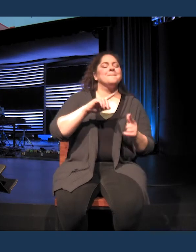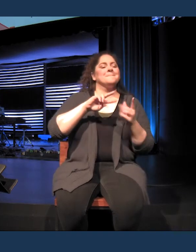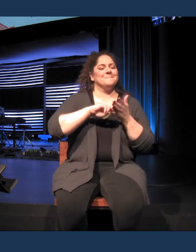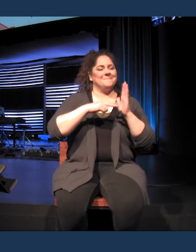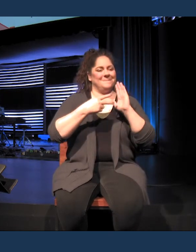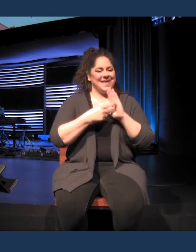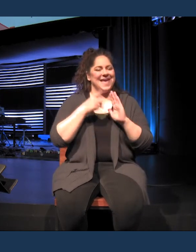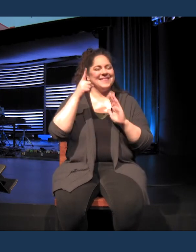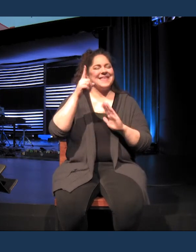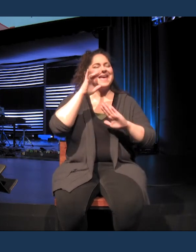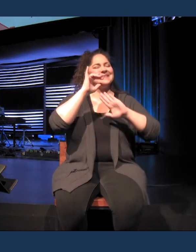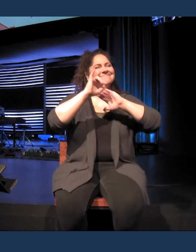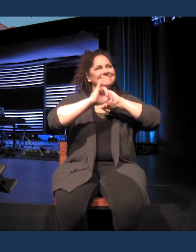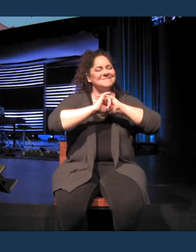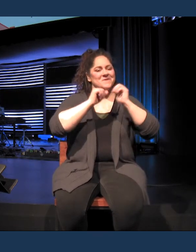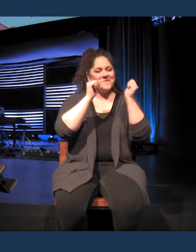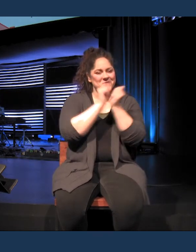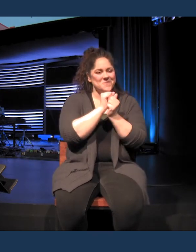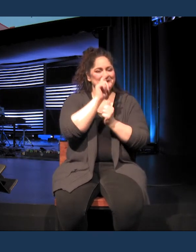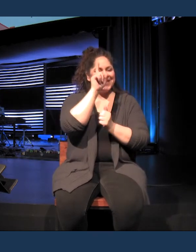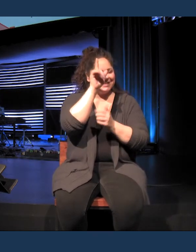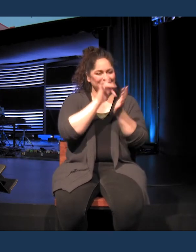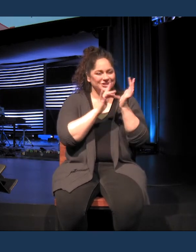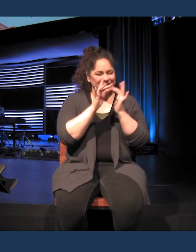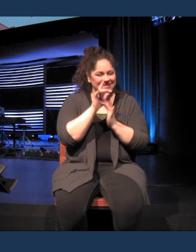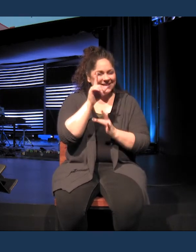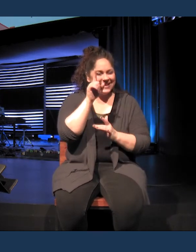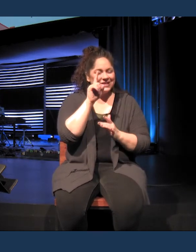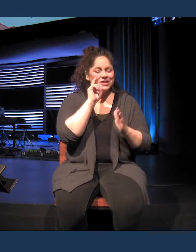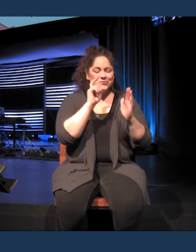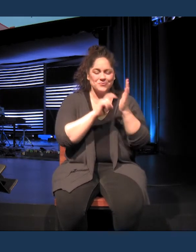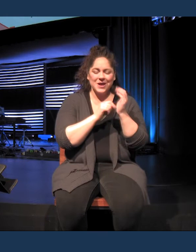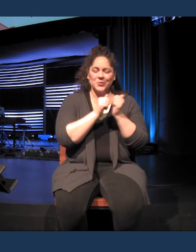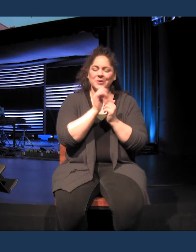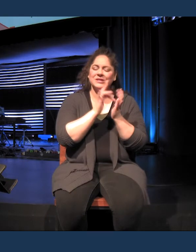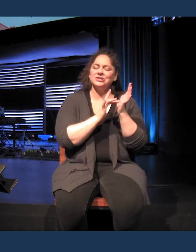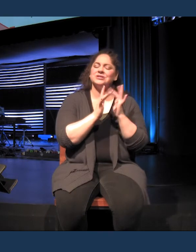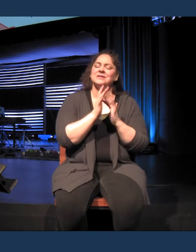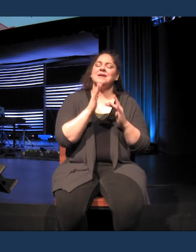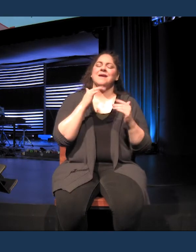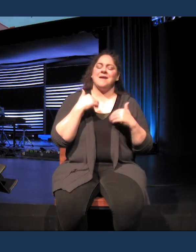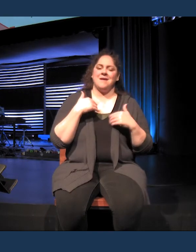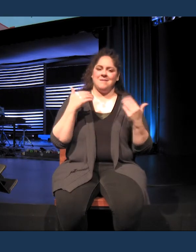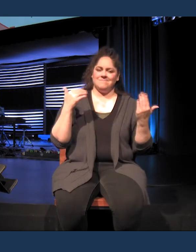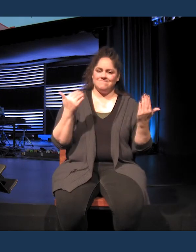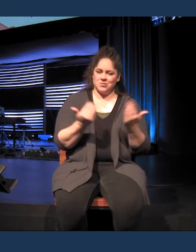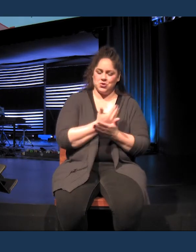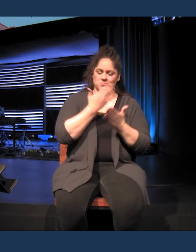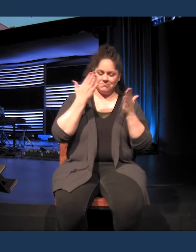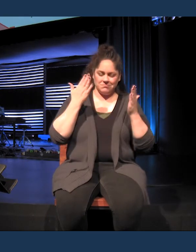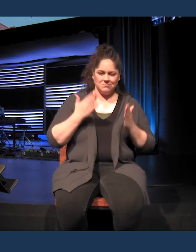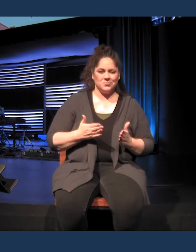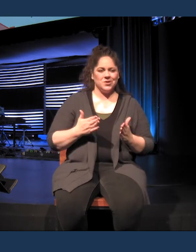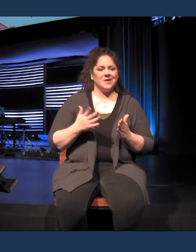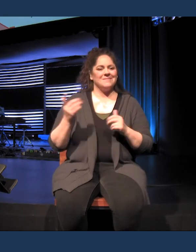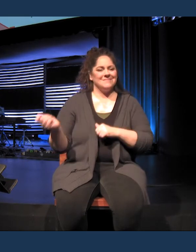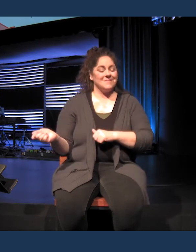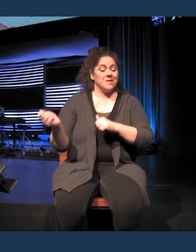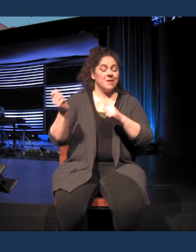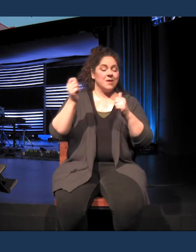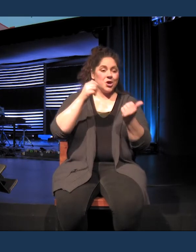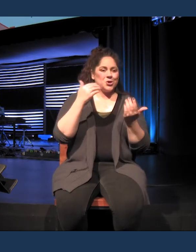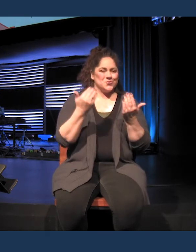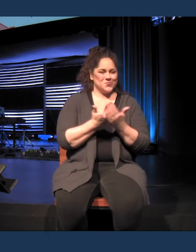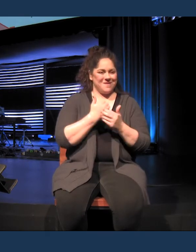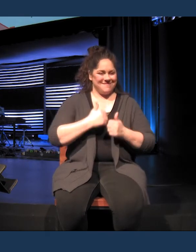they are identifying with Jesus, like the resurrected Savior, and they have been given a new identity. So it's this physical act that